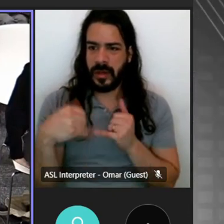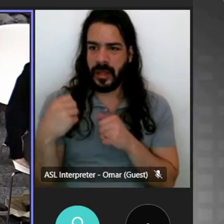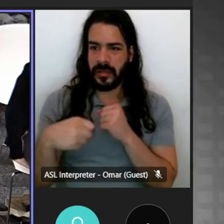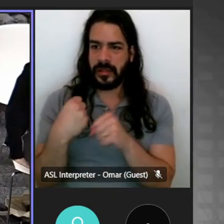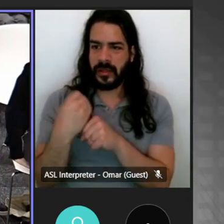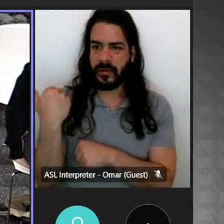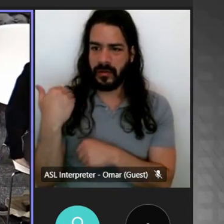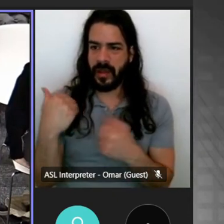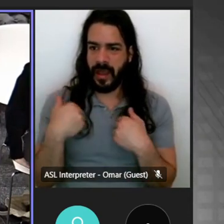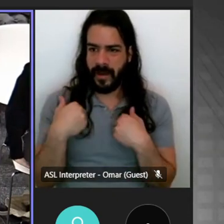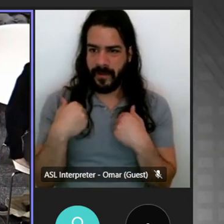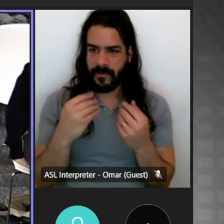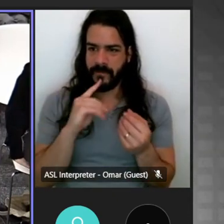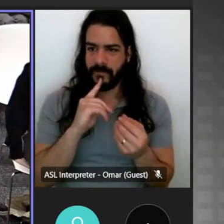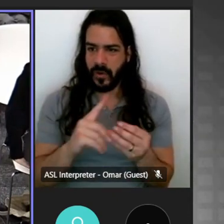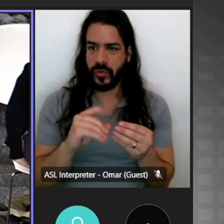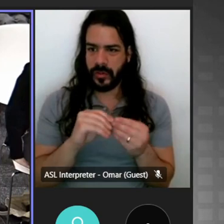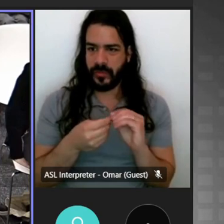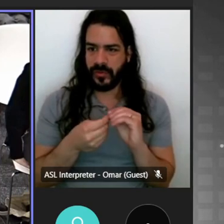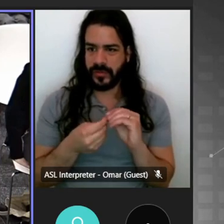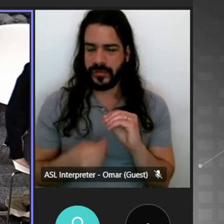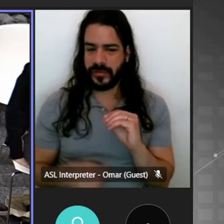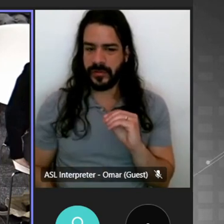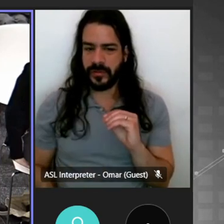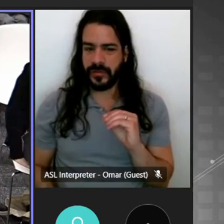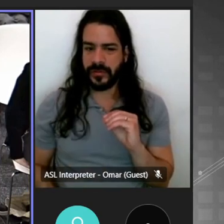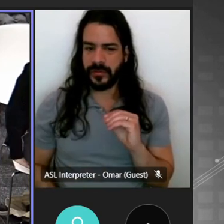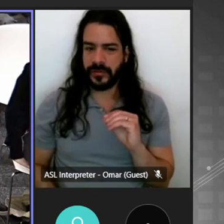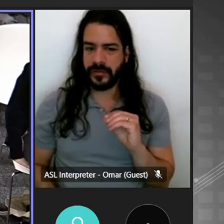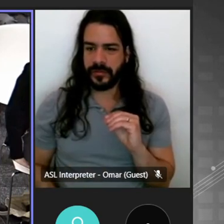have actuals. Okay?